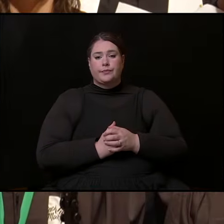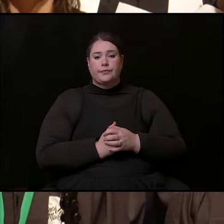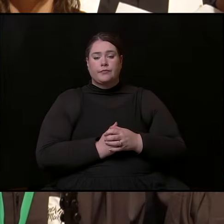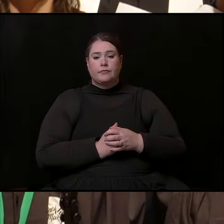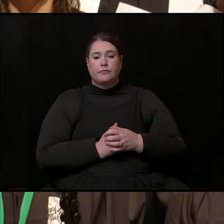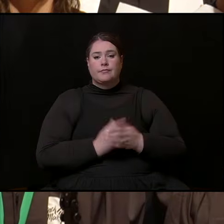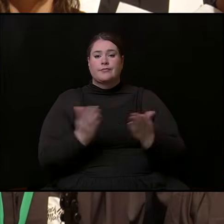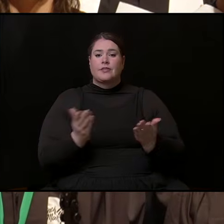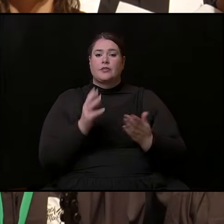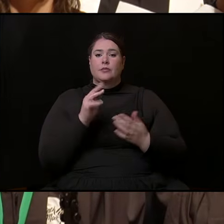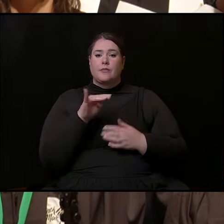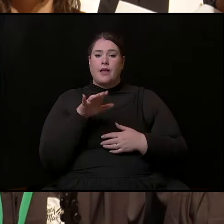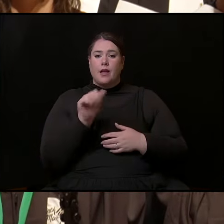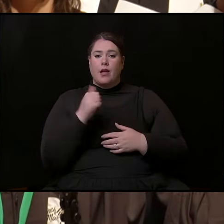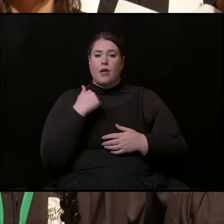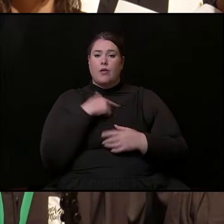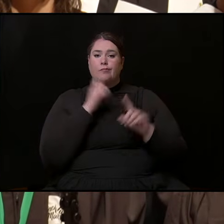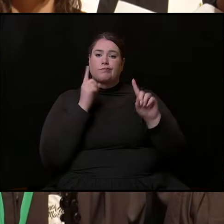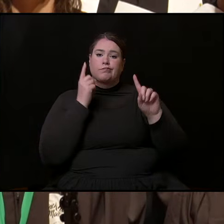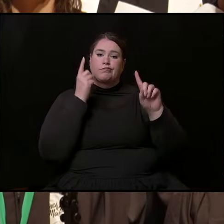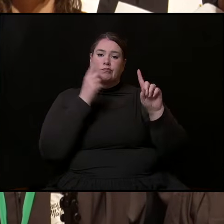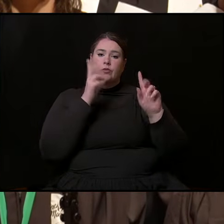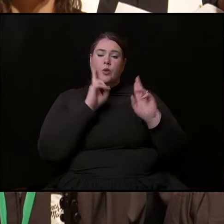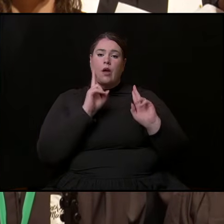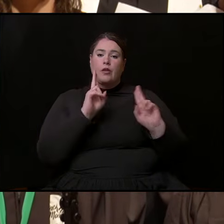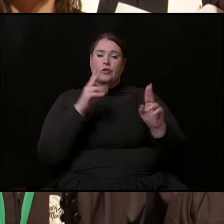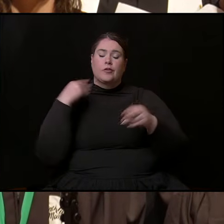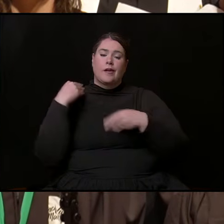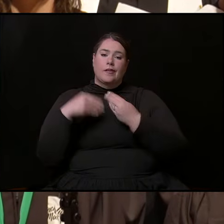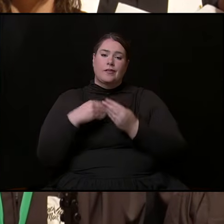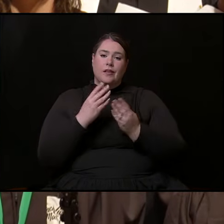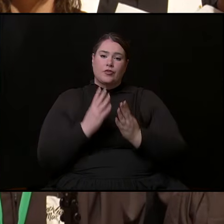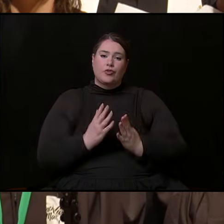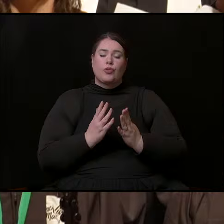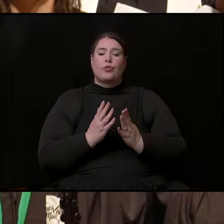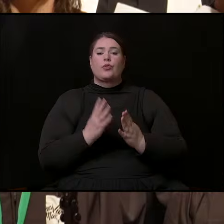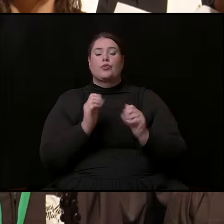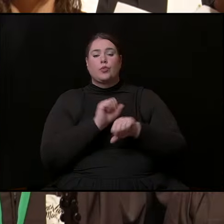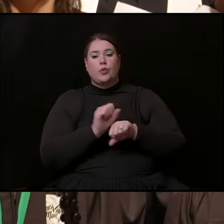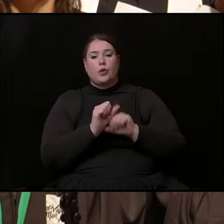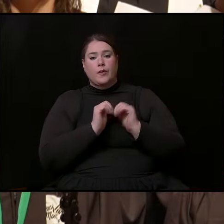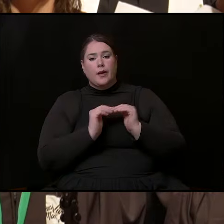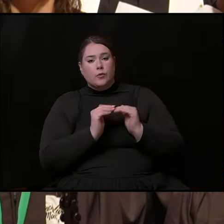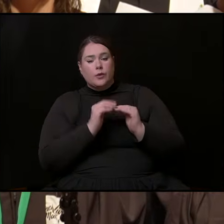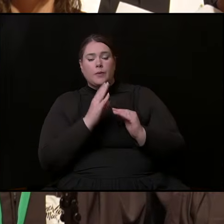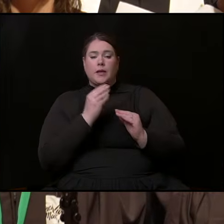Here at MICA, we strive to honor the ancestors, to work equitably and honorably.